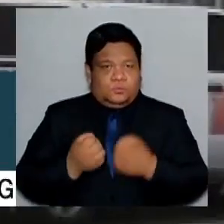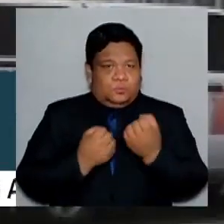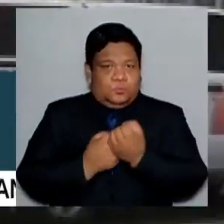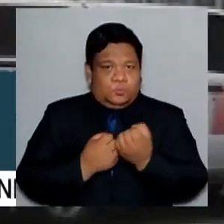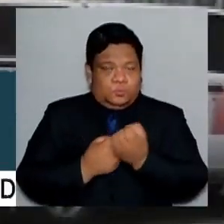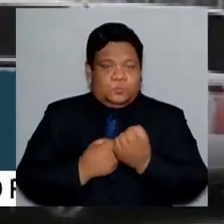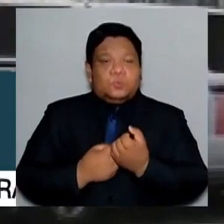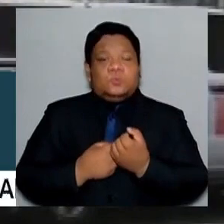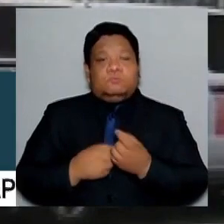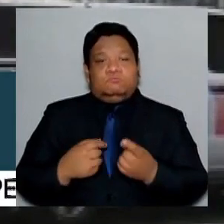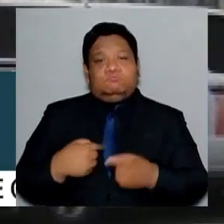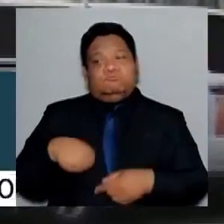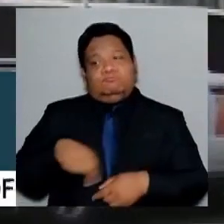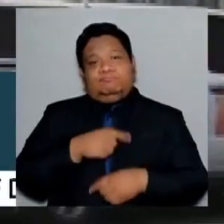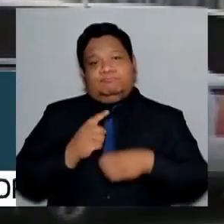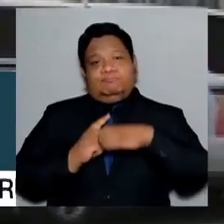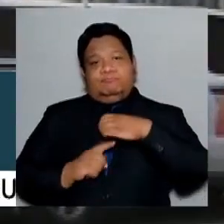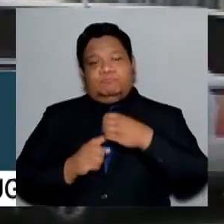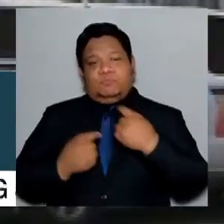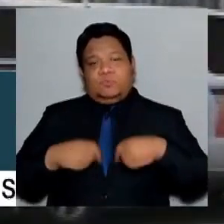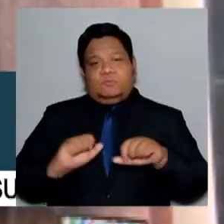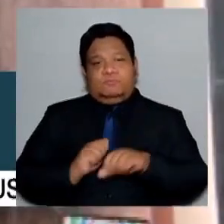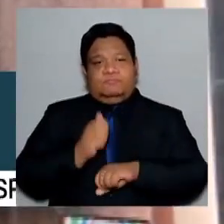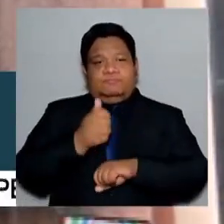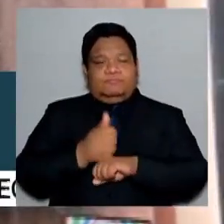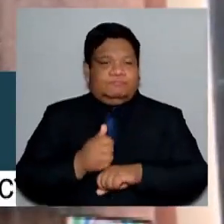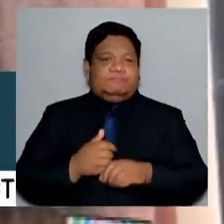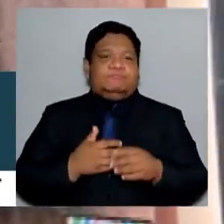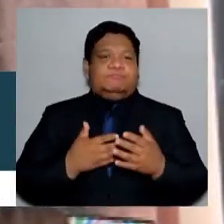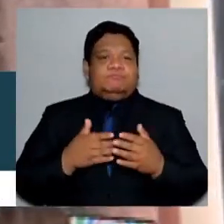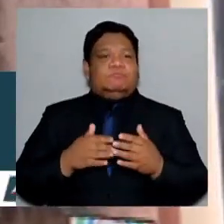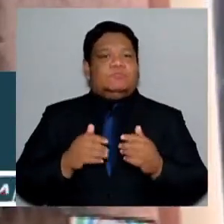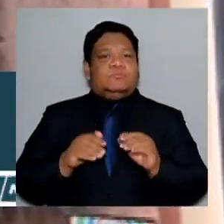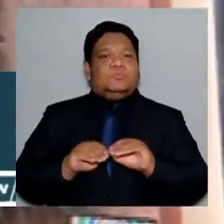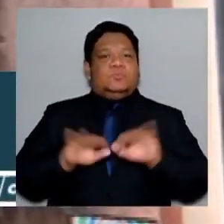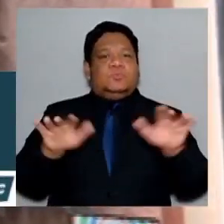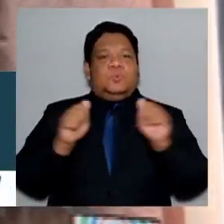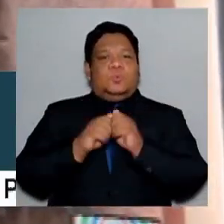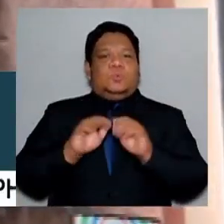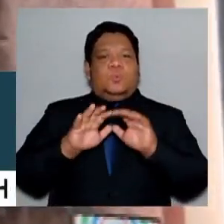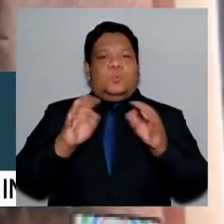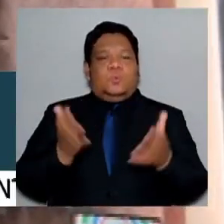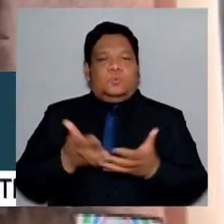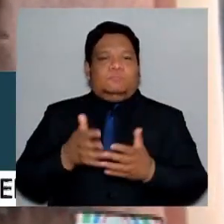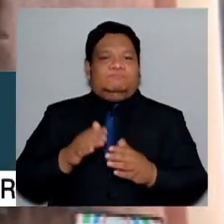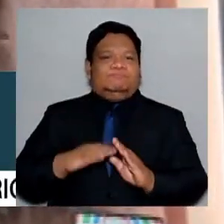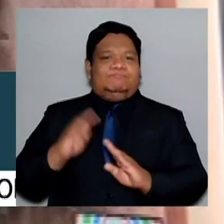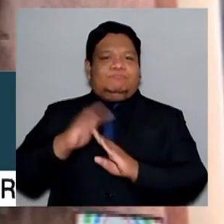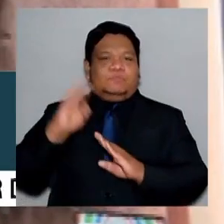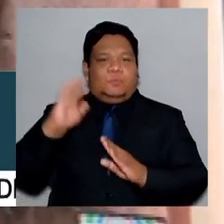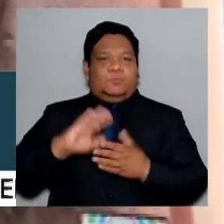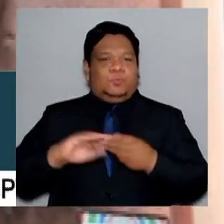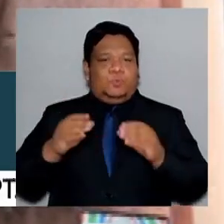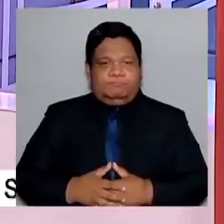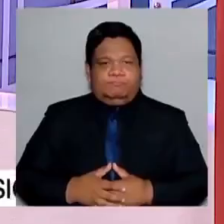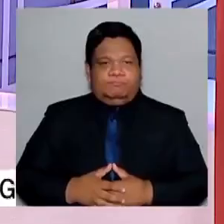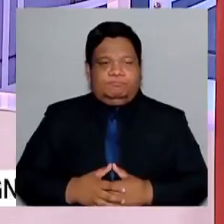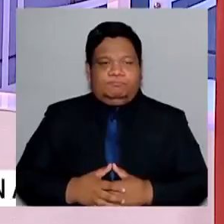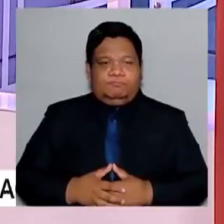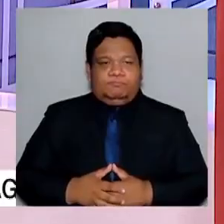ABS-CBN eyes to establish itself in the global arena as one of the top storytelling companies.